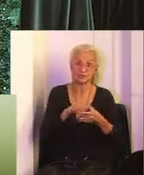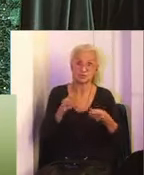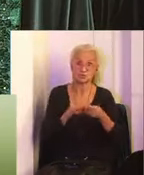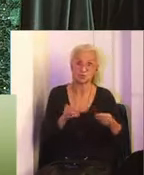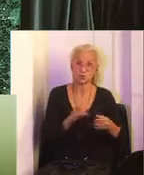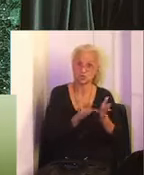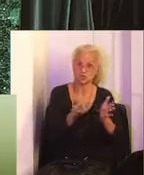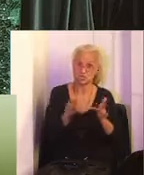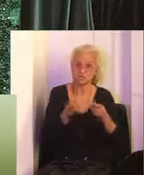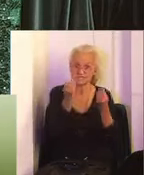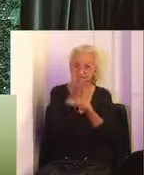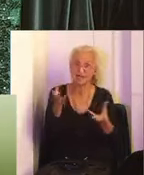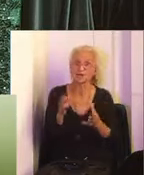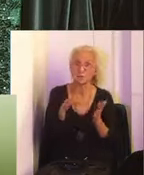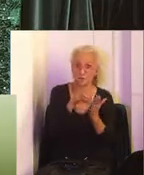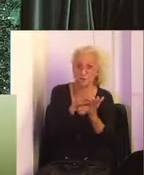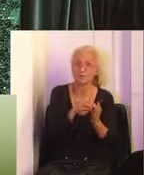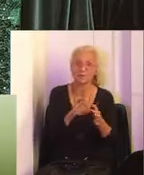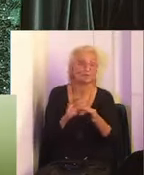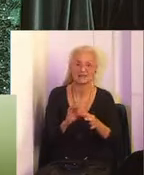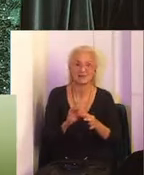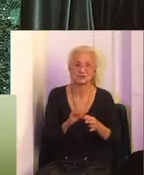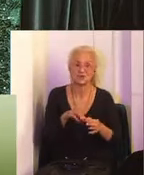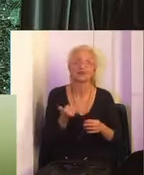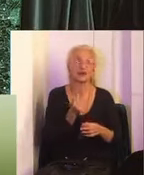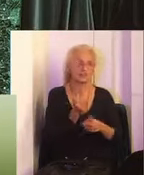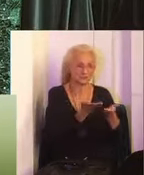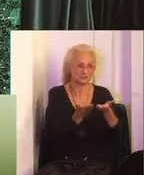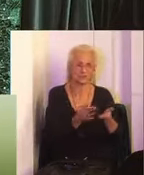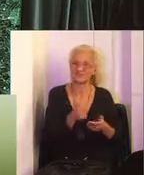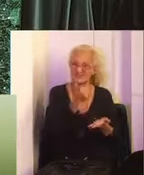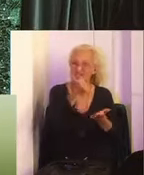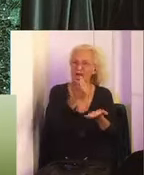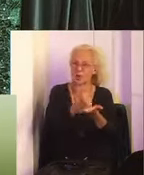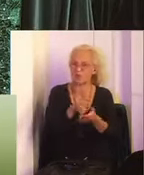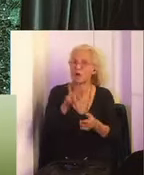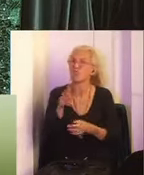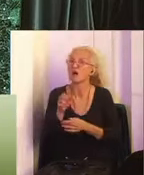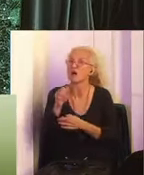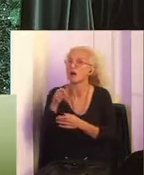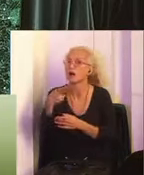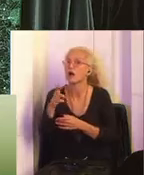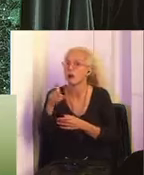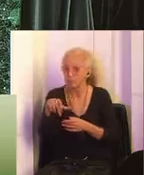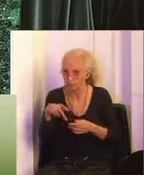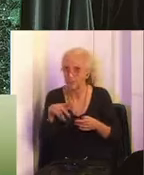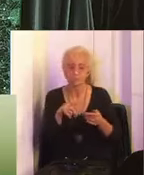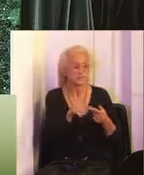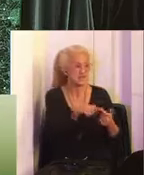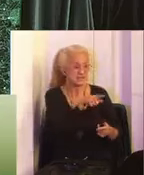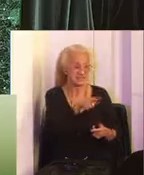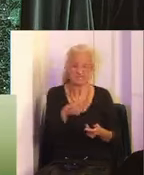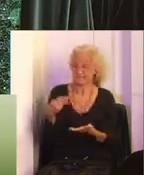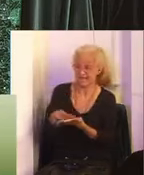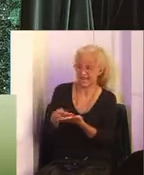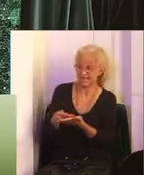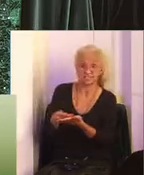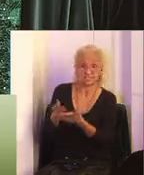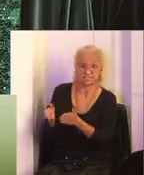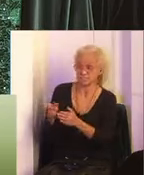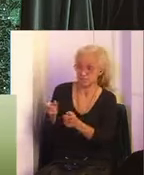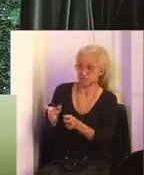parable about another servant, the help. He talks about the help. Says this asset manager's